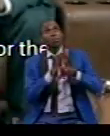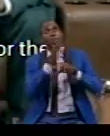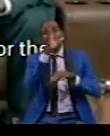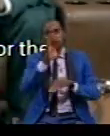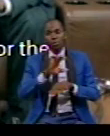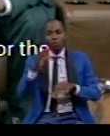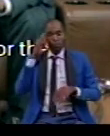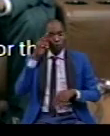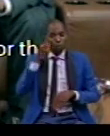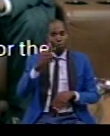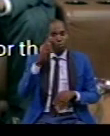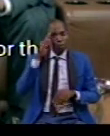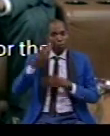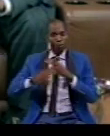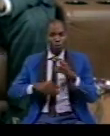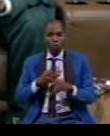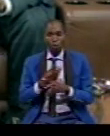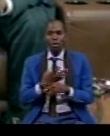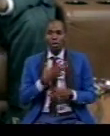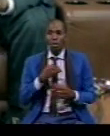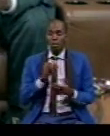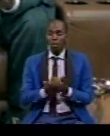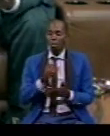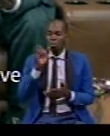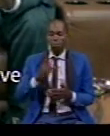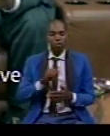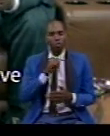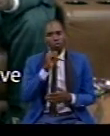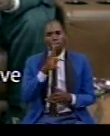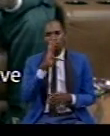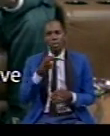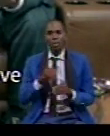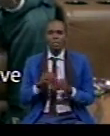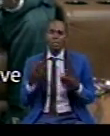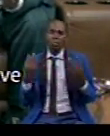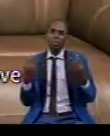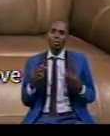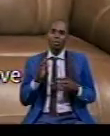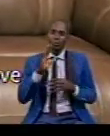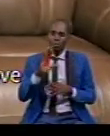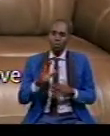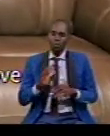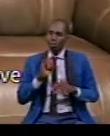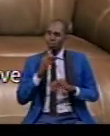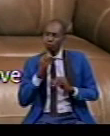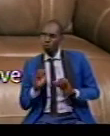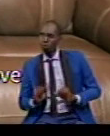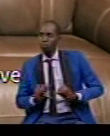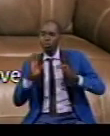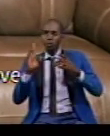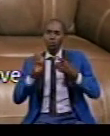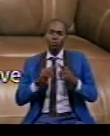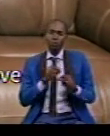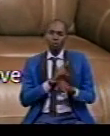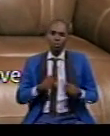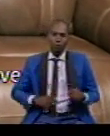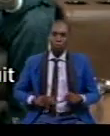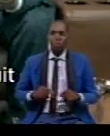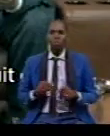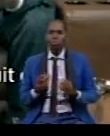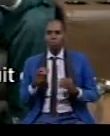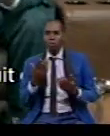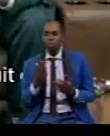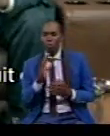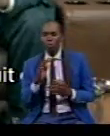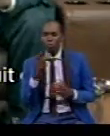make yourself the Lord, the final authority and the final person